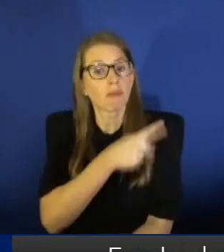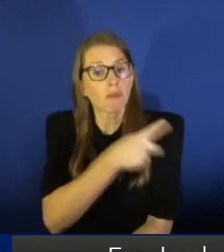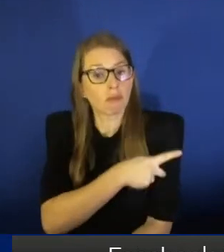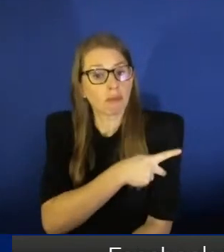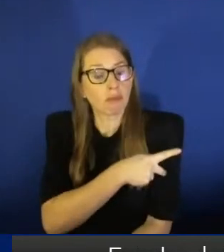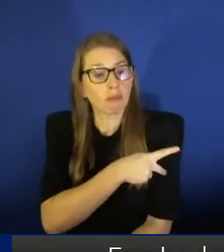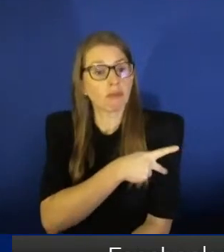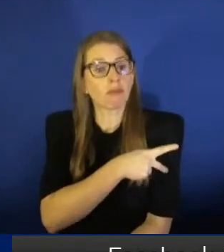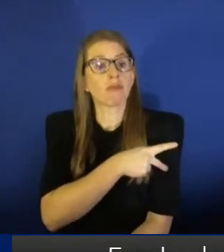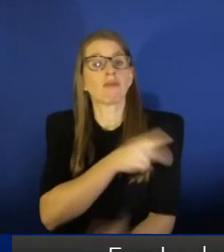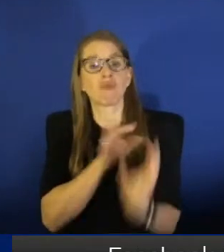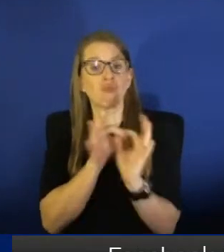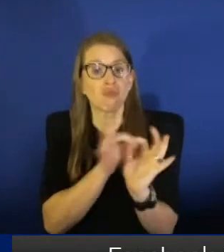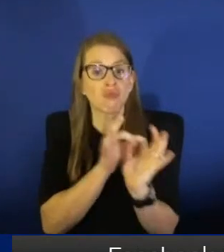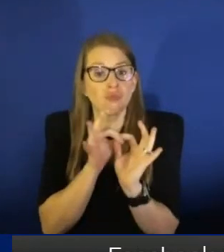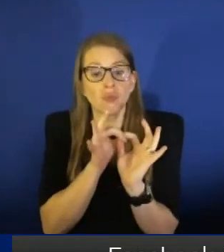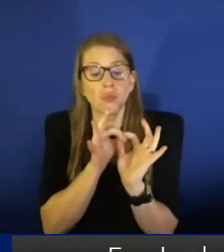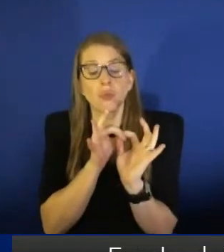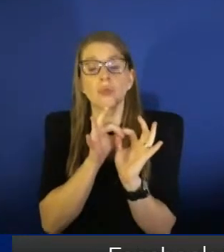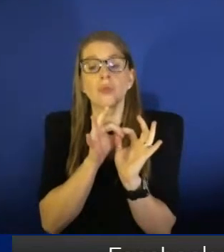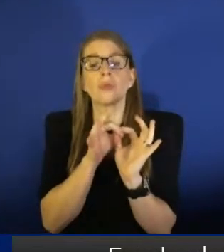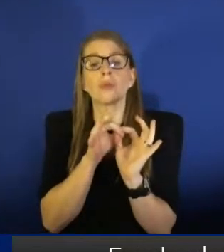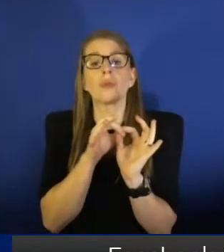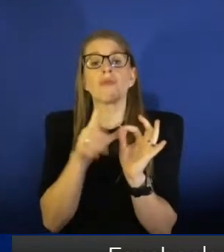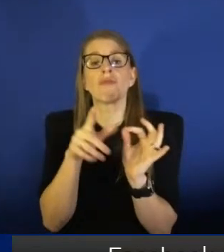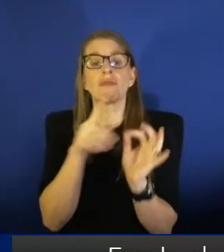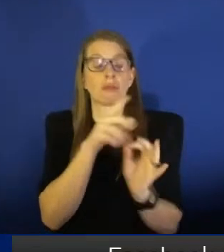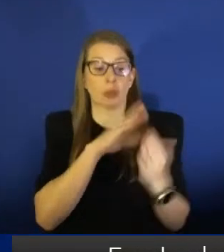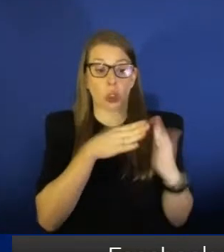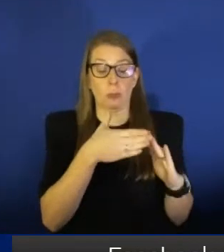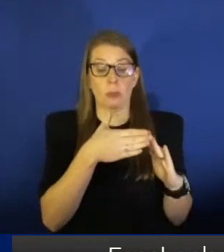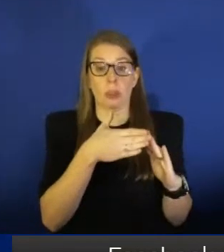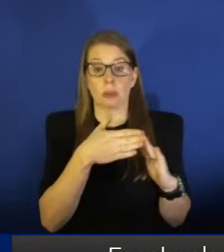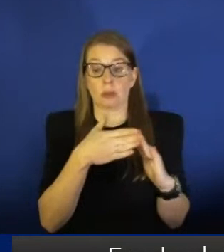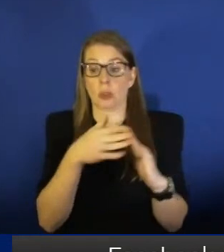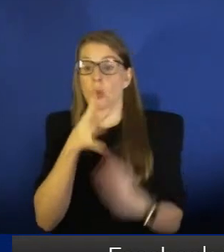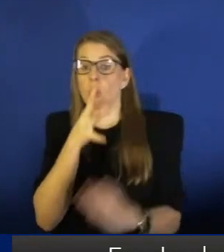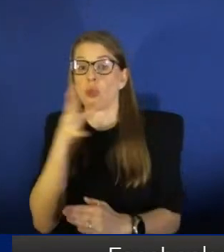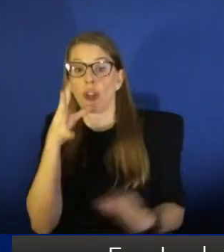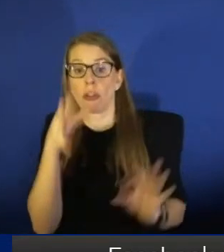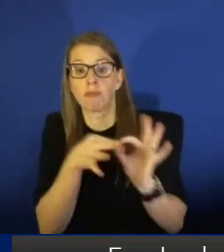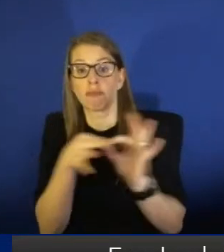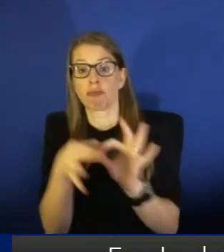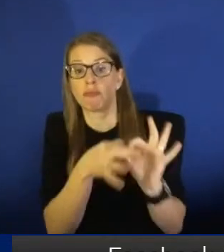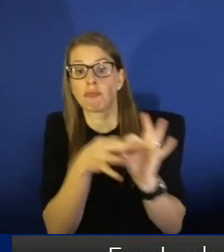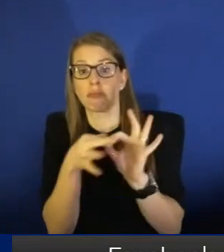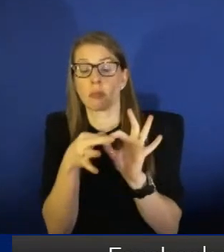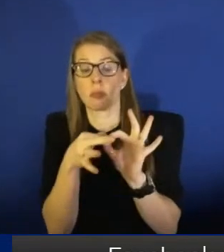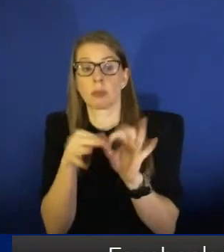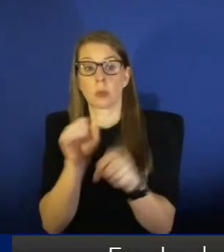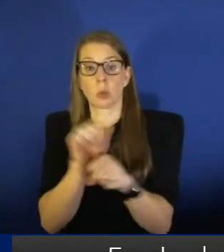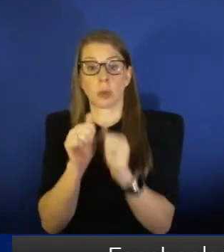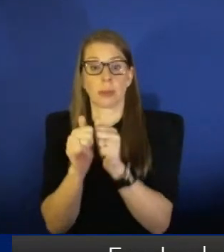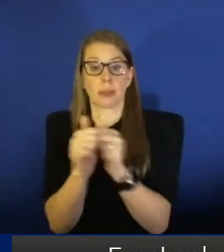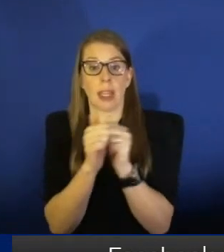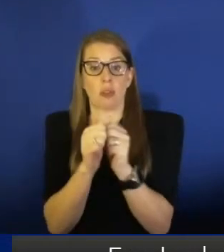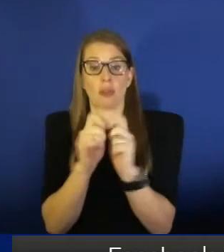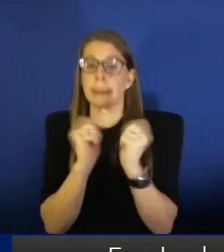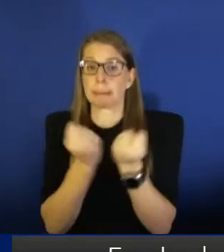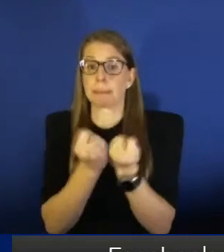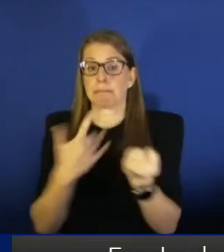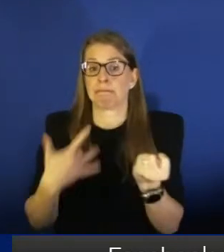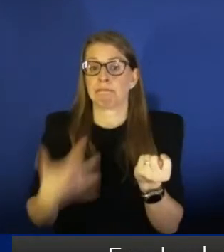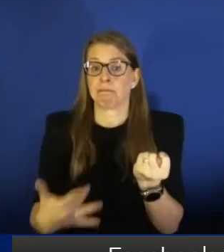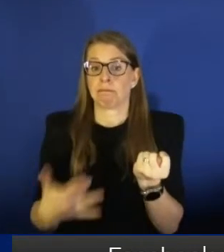collaboration between those who are in the urban areas and those who are in the rural areas. They are often working together as a team to